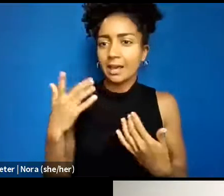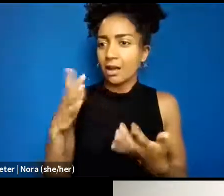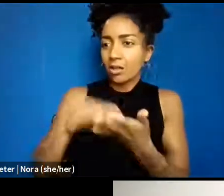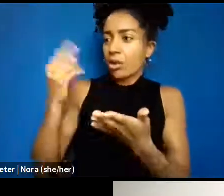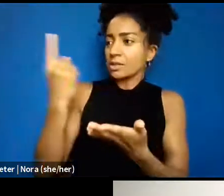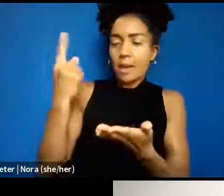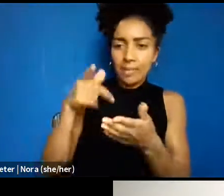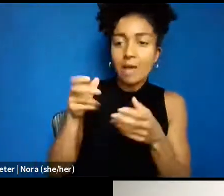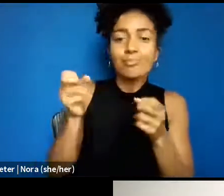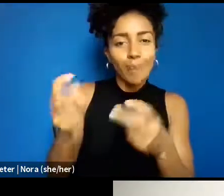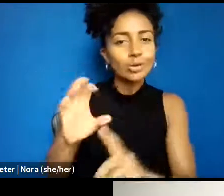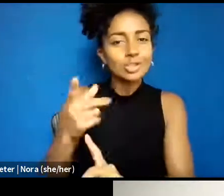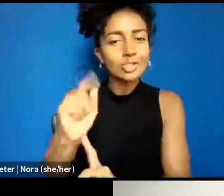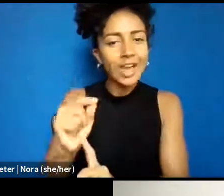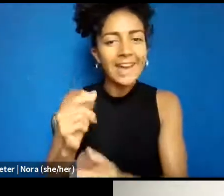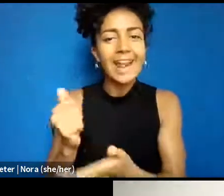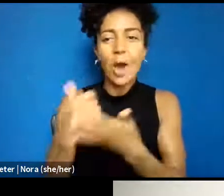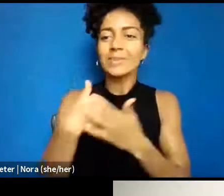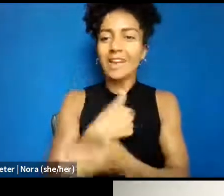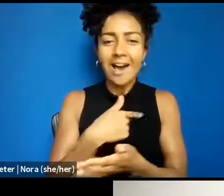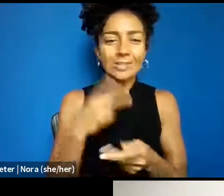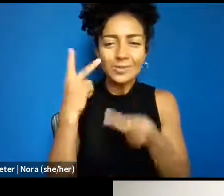us in conversation.